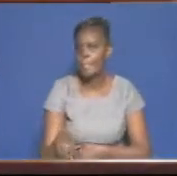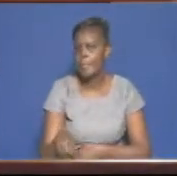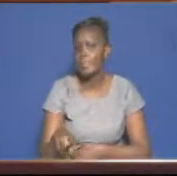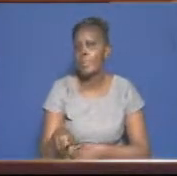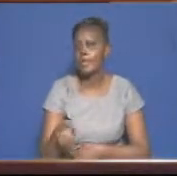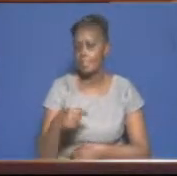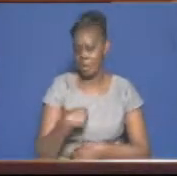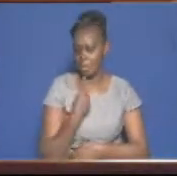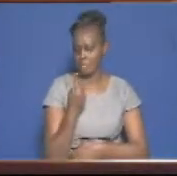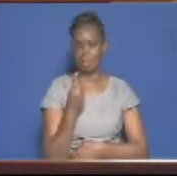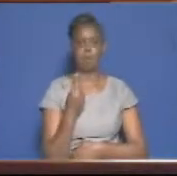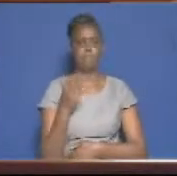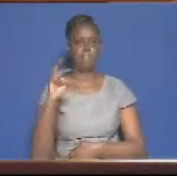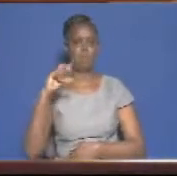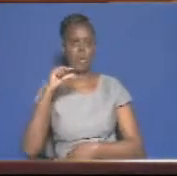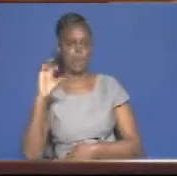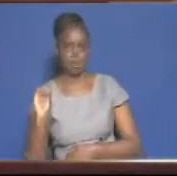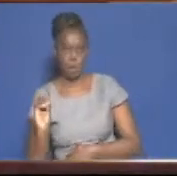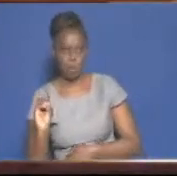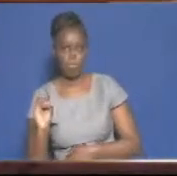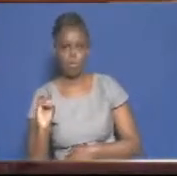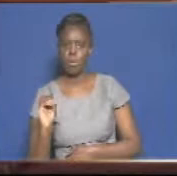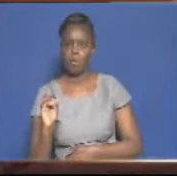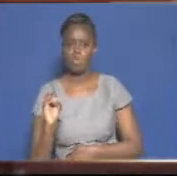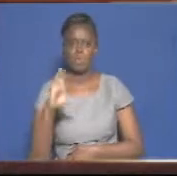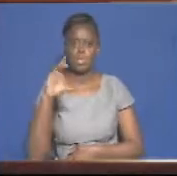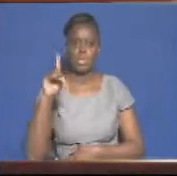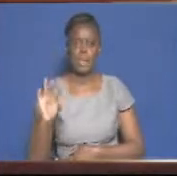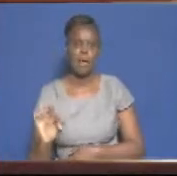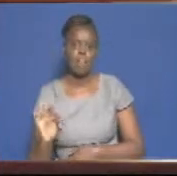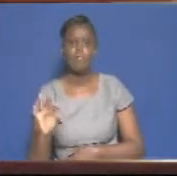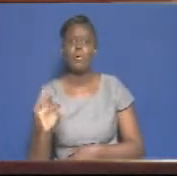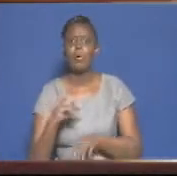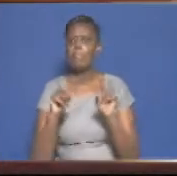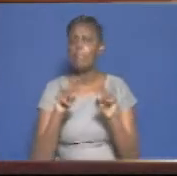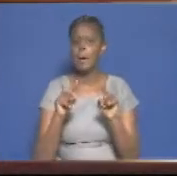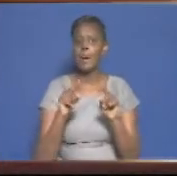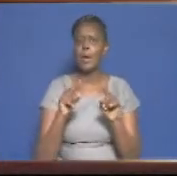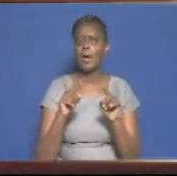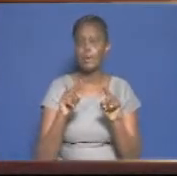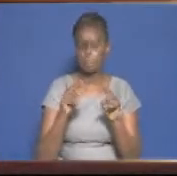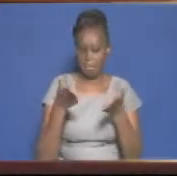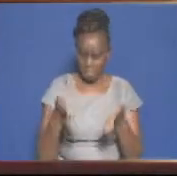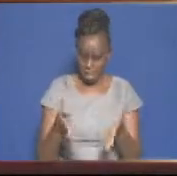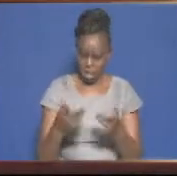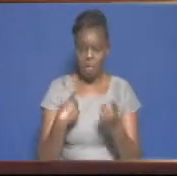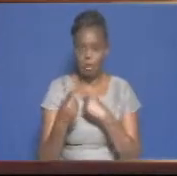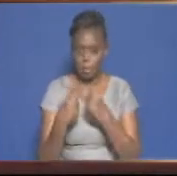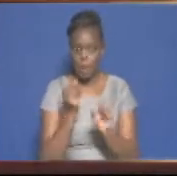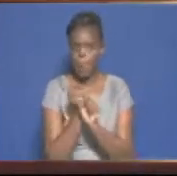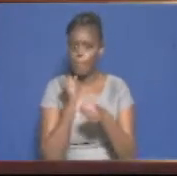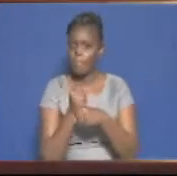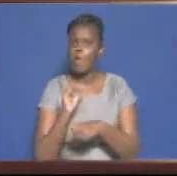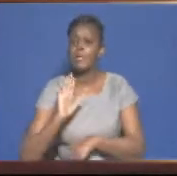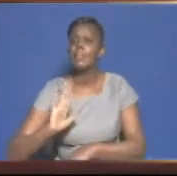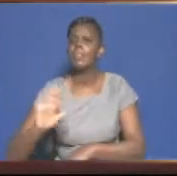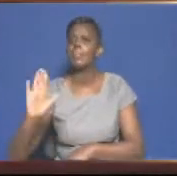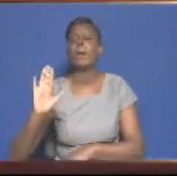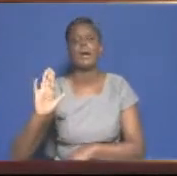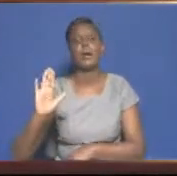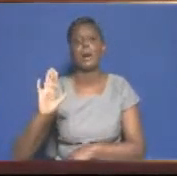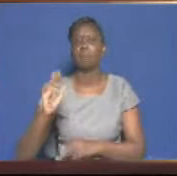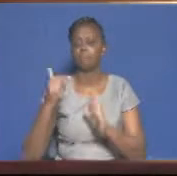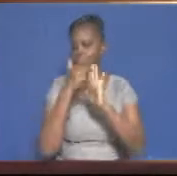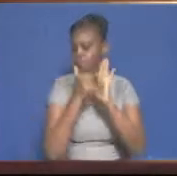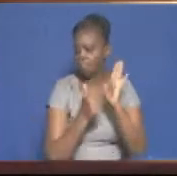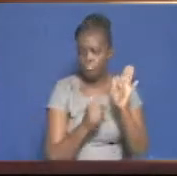Senator Orengo, Itobi Manyara, Shikuku. They had no CDF. Mr. Speaker, but they spent their time on this floor, made their